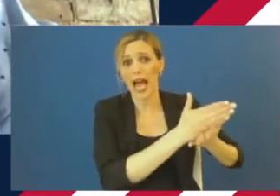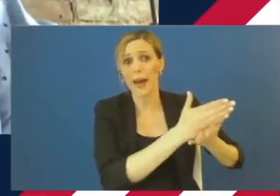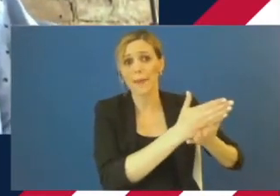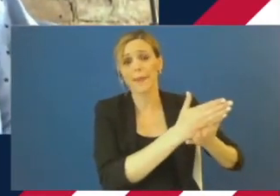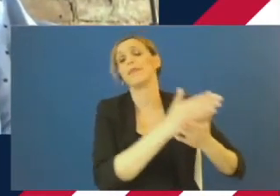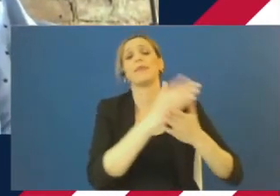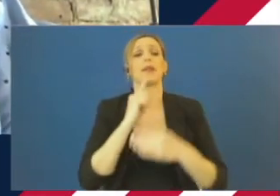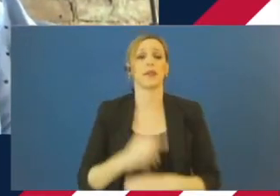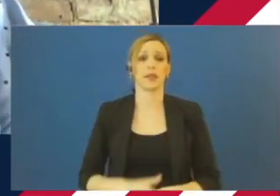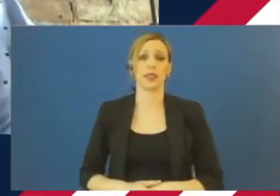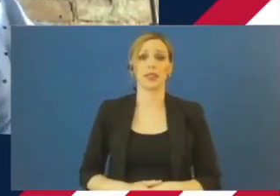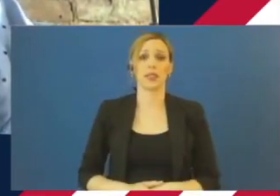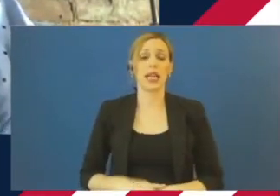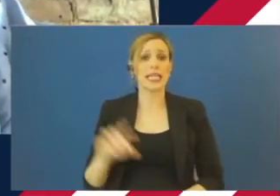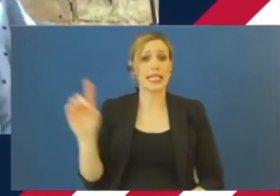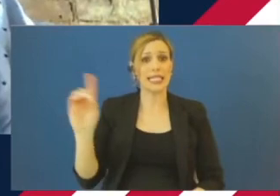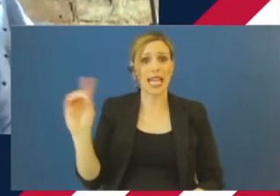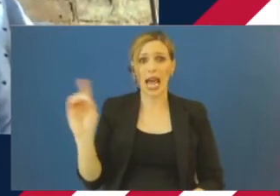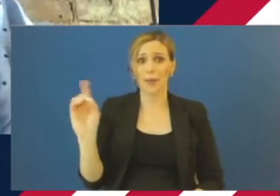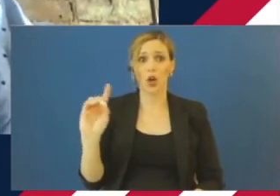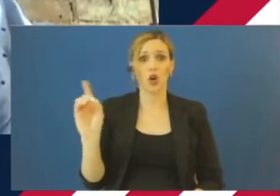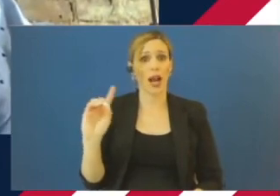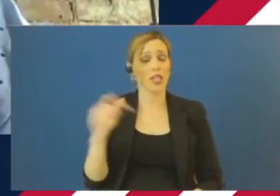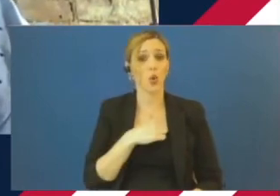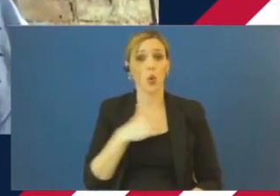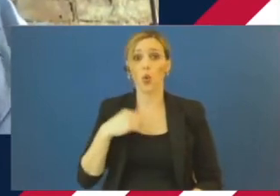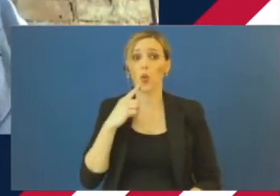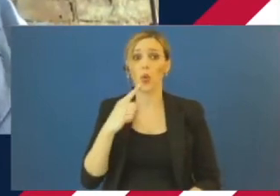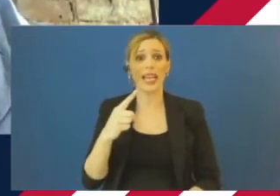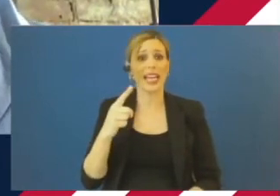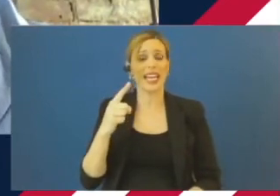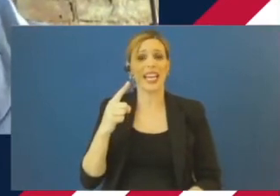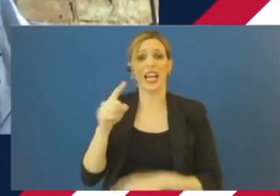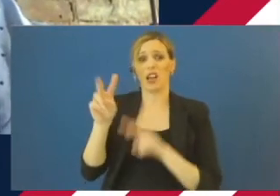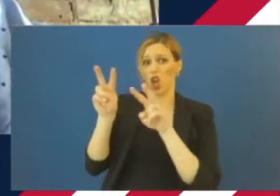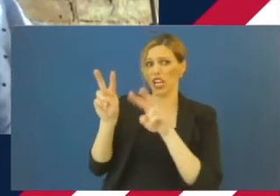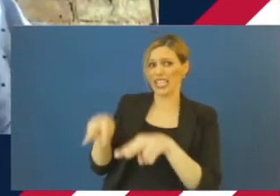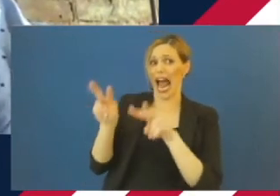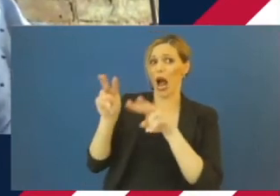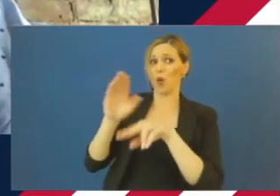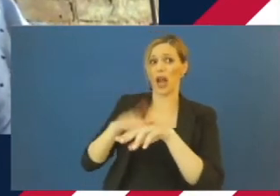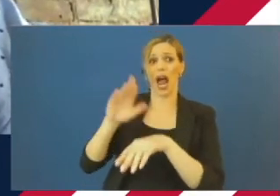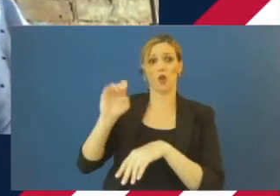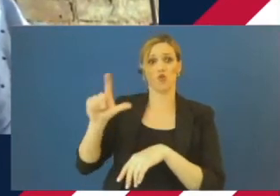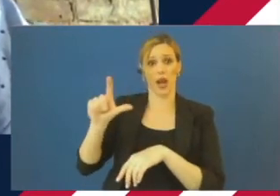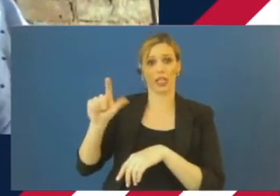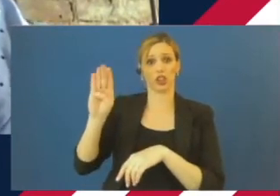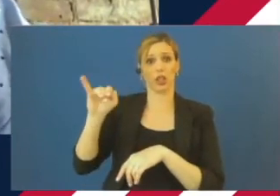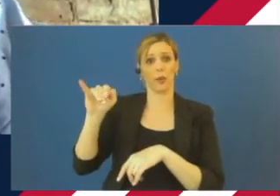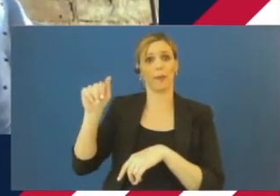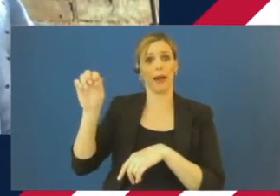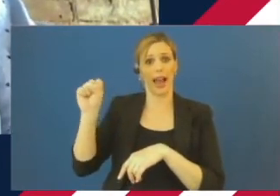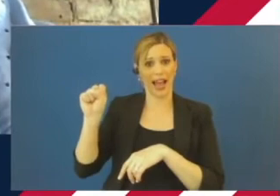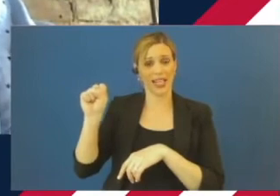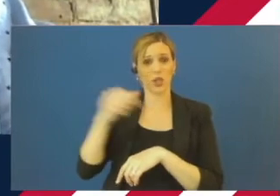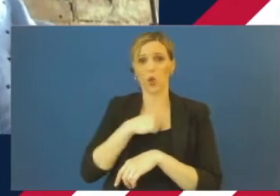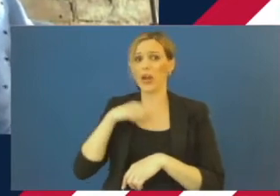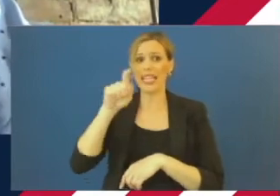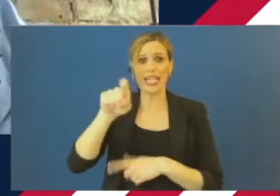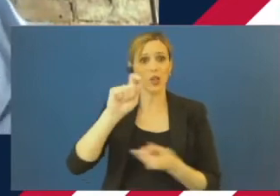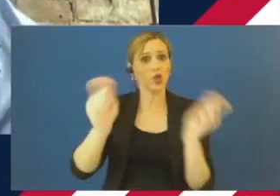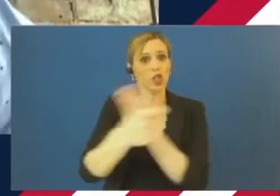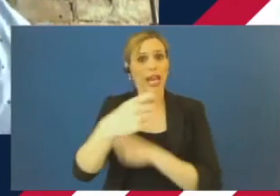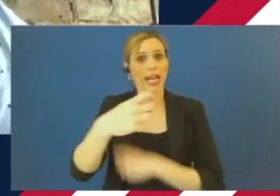by adopting a platform that deplores racial bias in general and in policing and the criminal justice system in